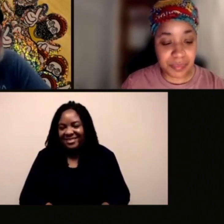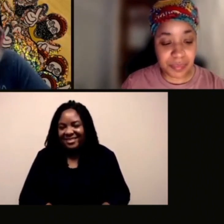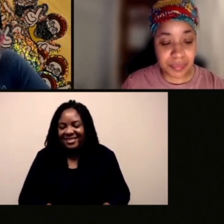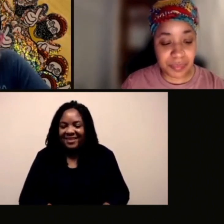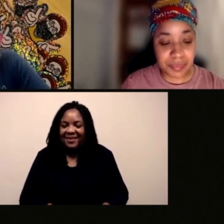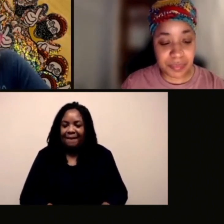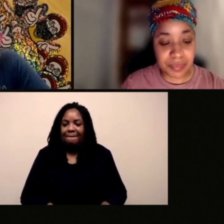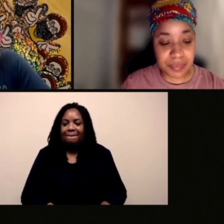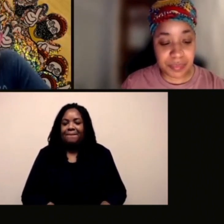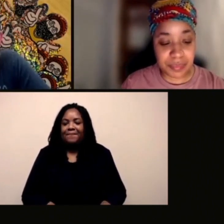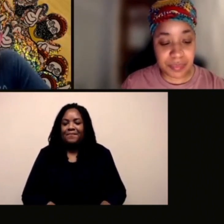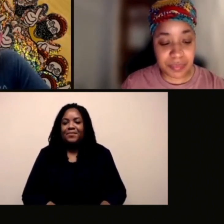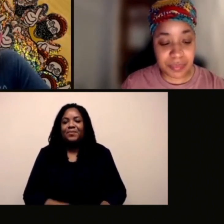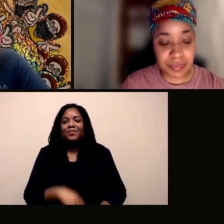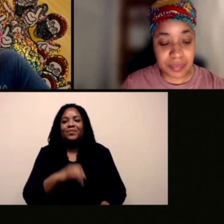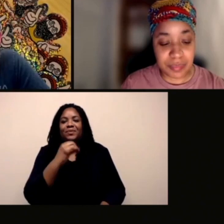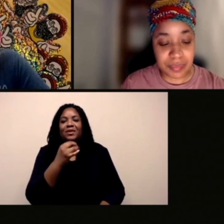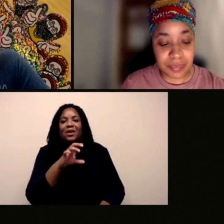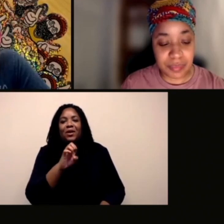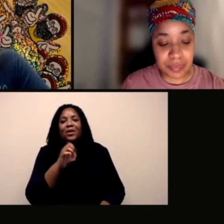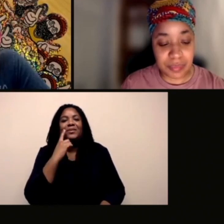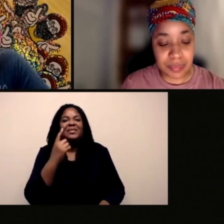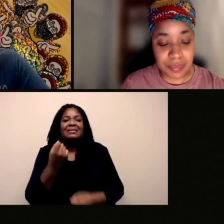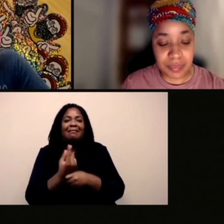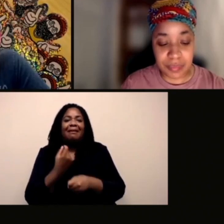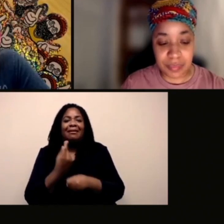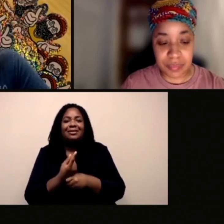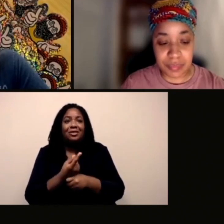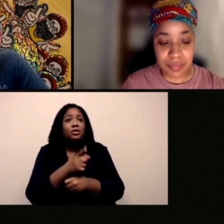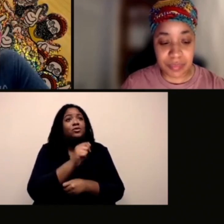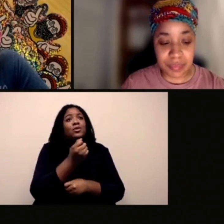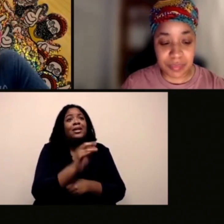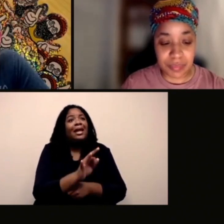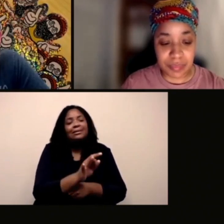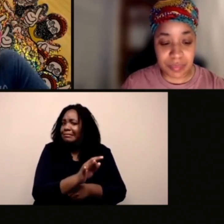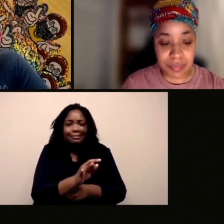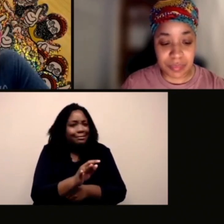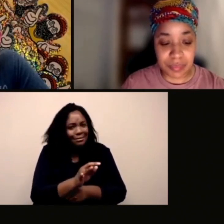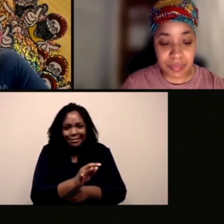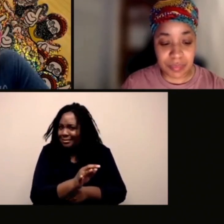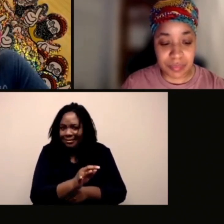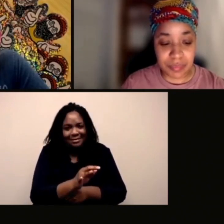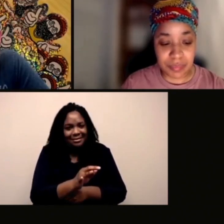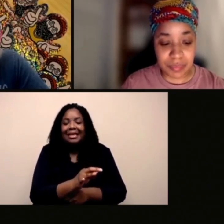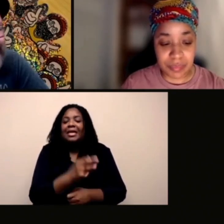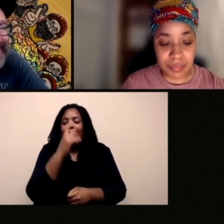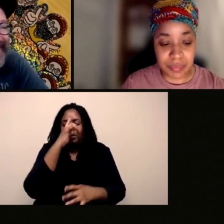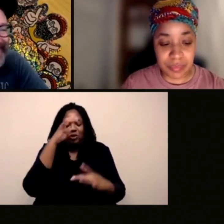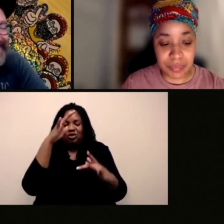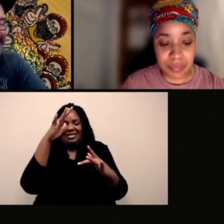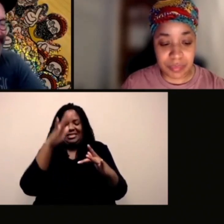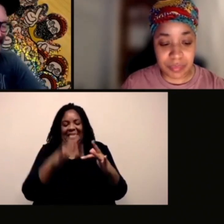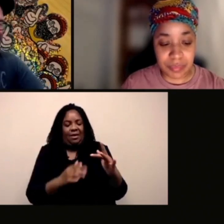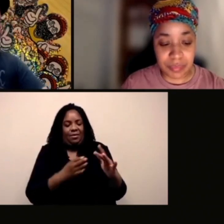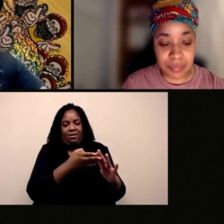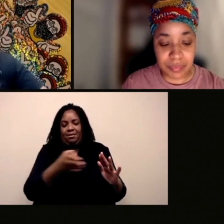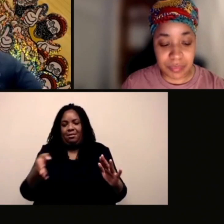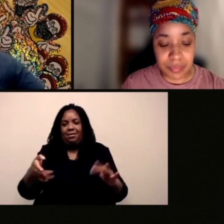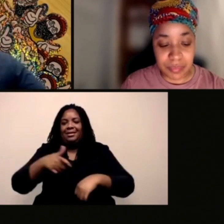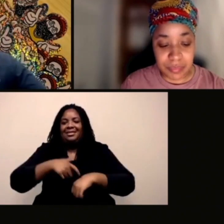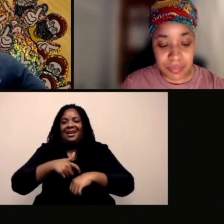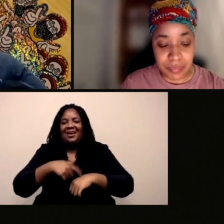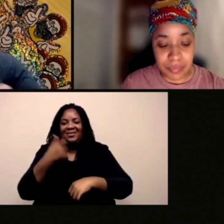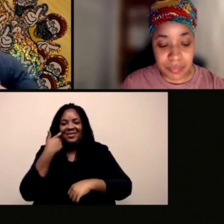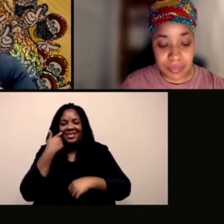Joe's like, that was last year, 2019. It felt like last year. Let's just skip over all the things that have happened in recent